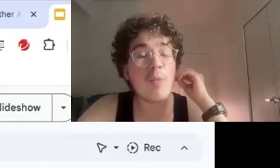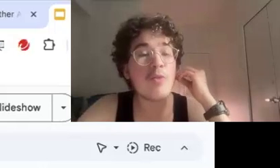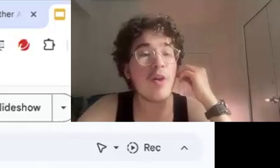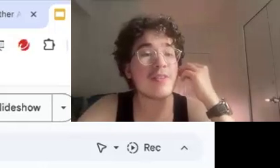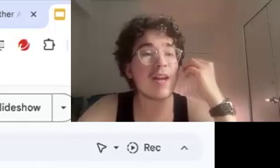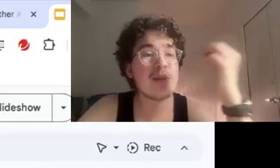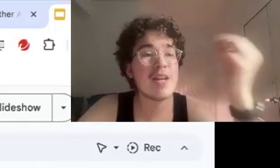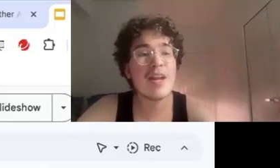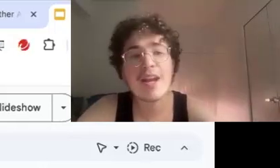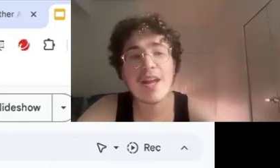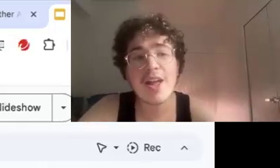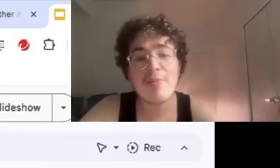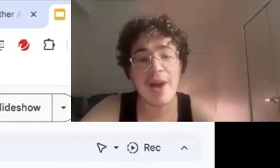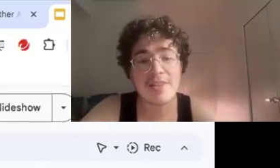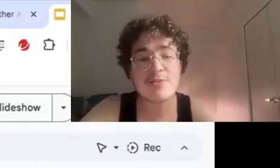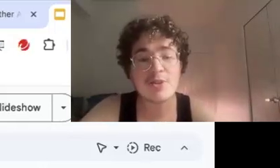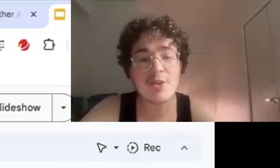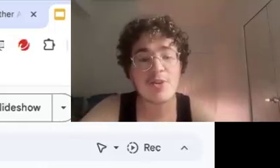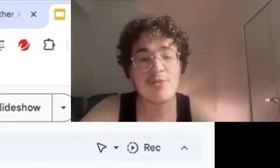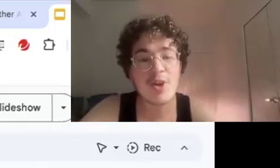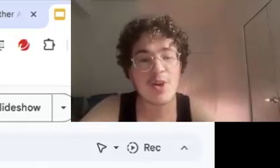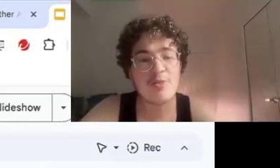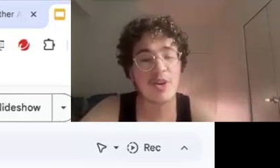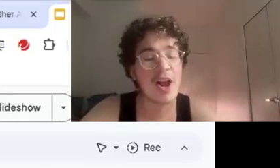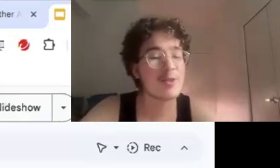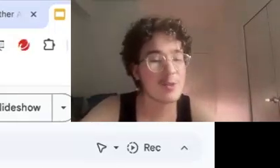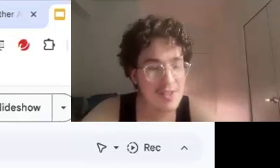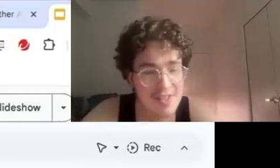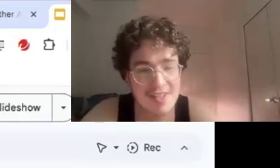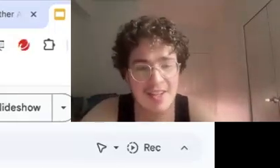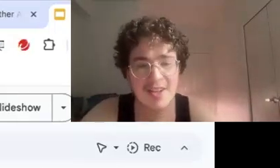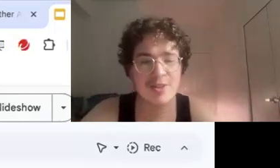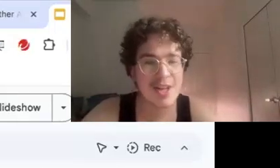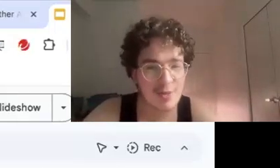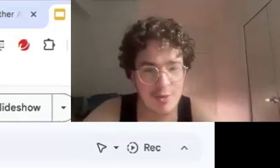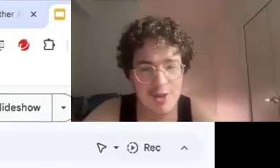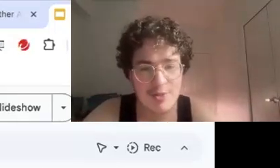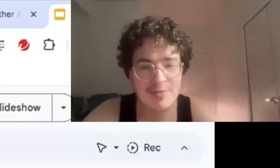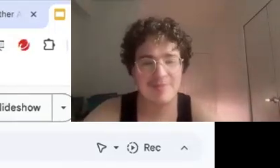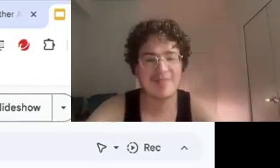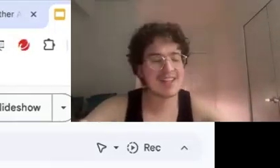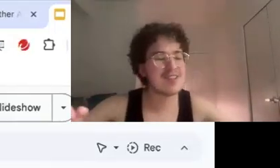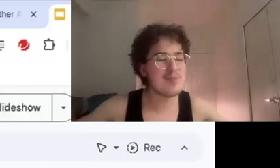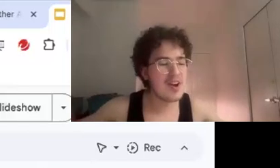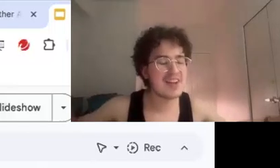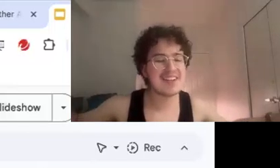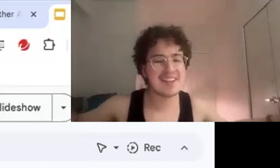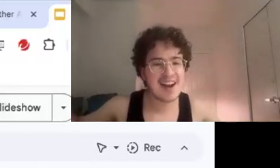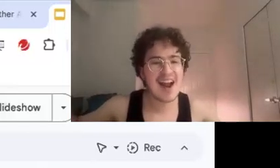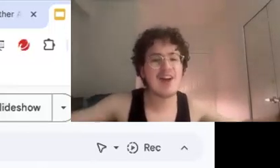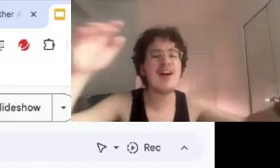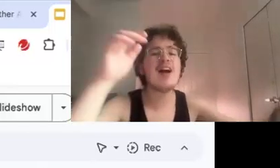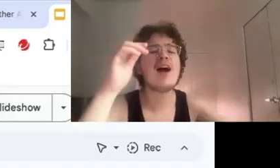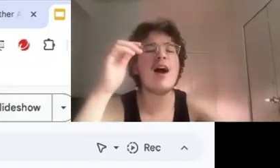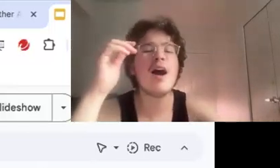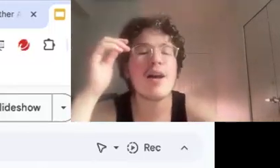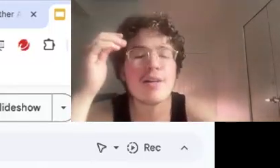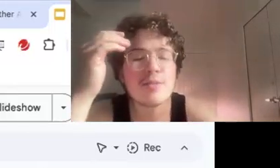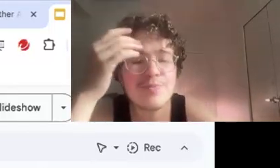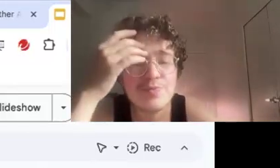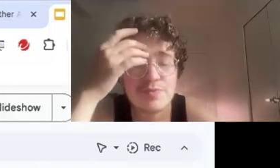at Atascadero were covered in graphic detail. And the scholar that I spoke to, Mark McNaughton,